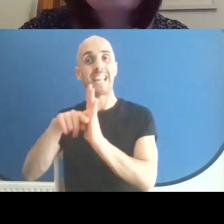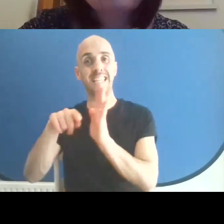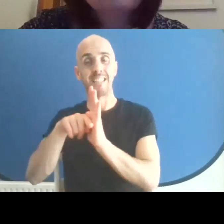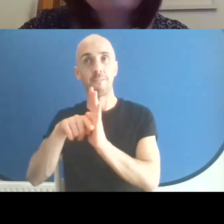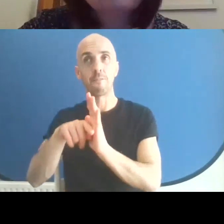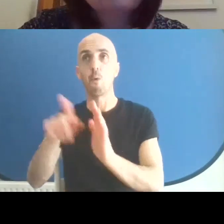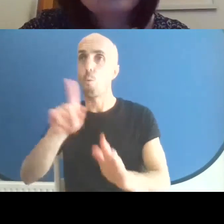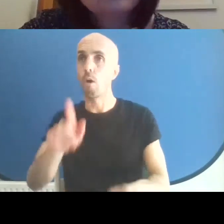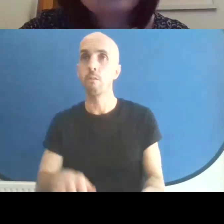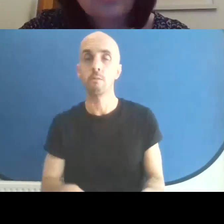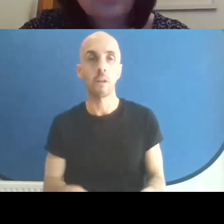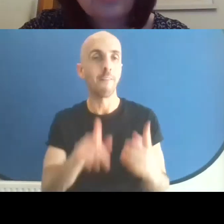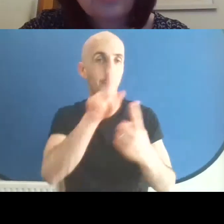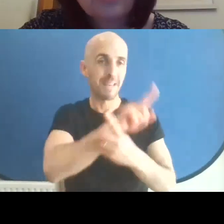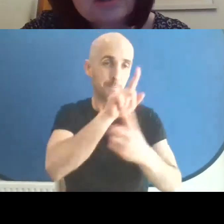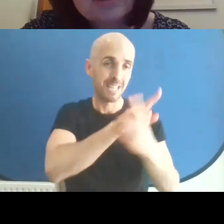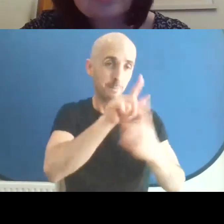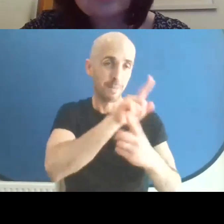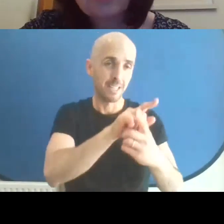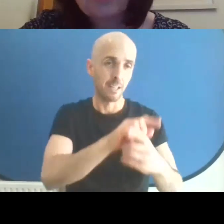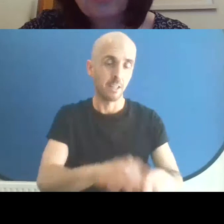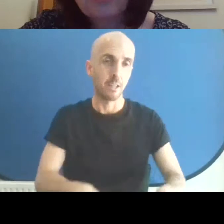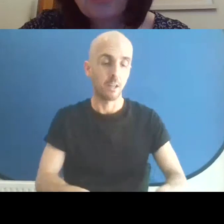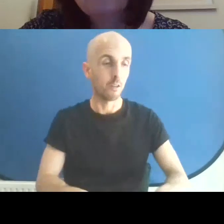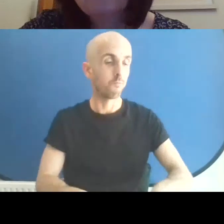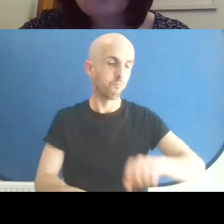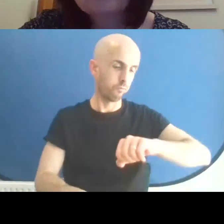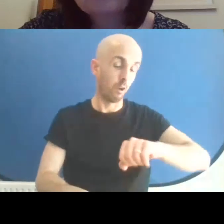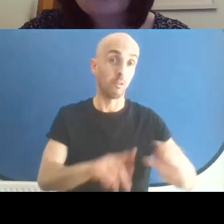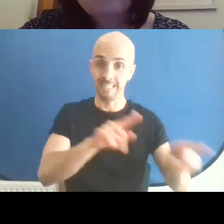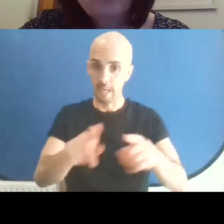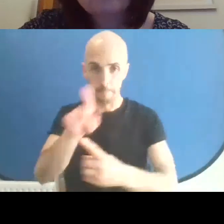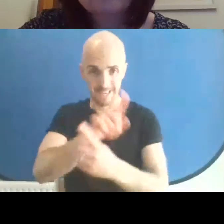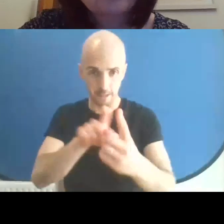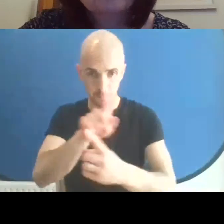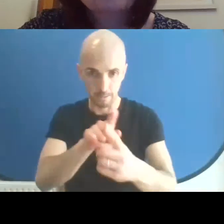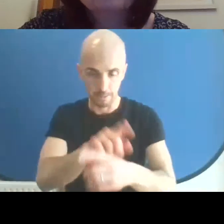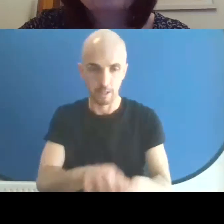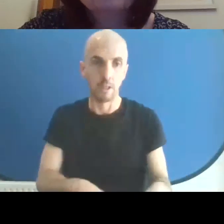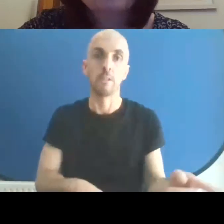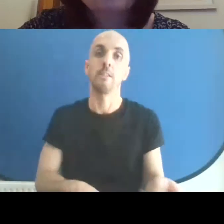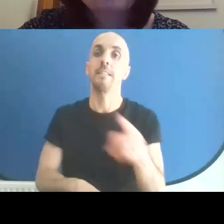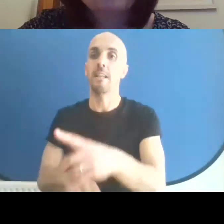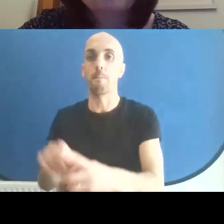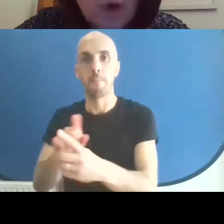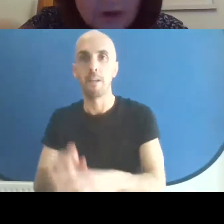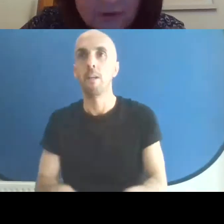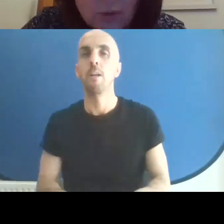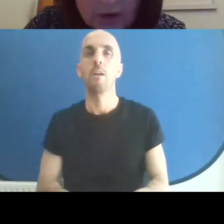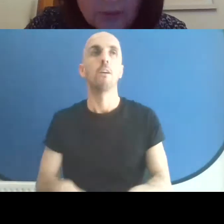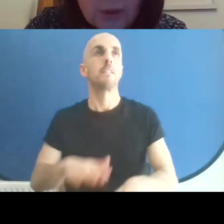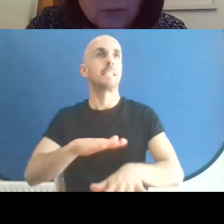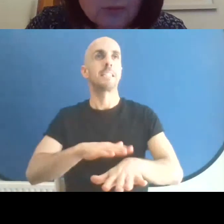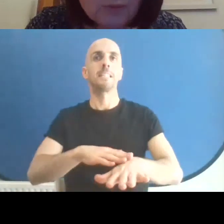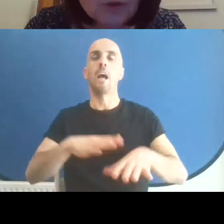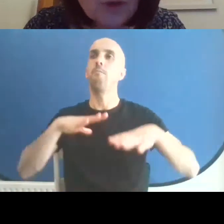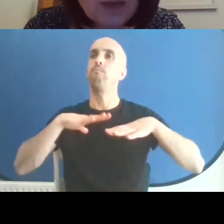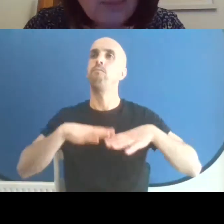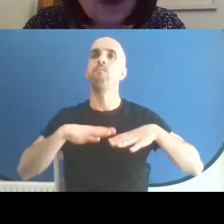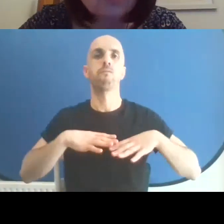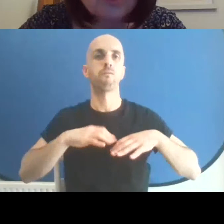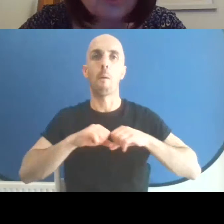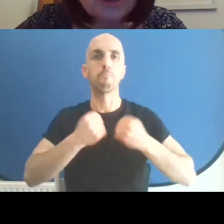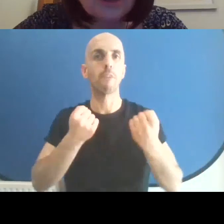going from one team's meeting to another, you don't have the opportunity to think about, you know, what you've